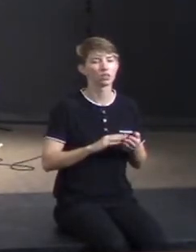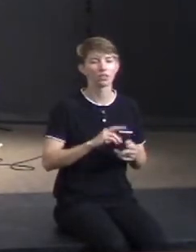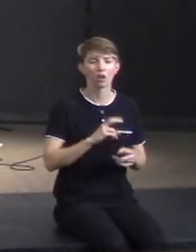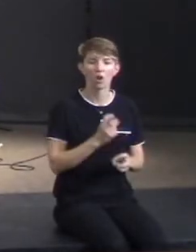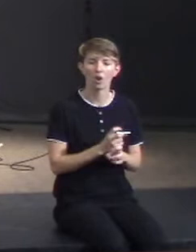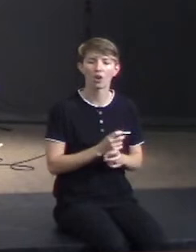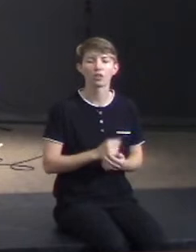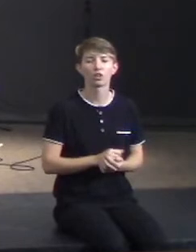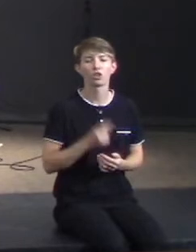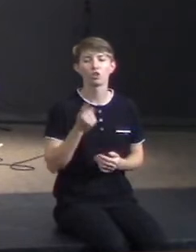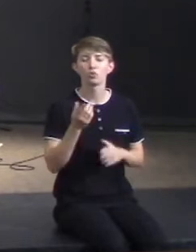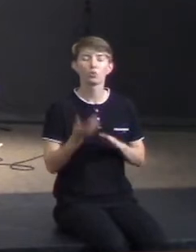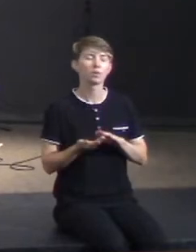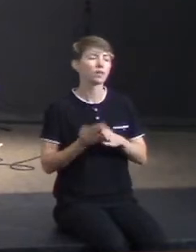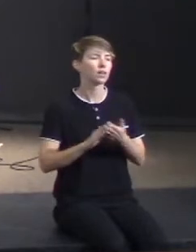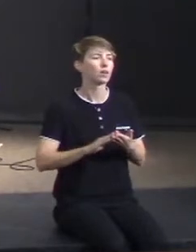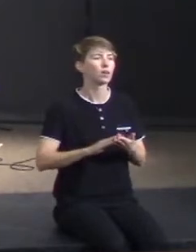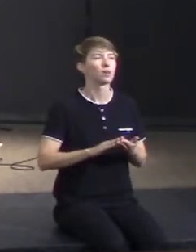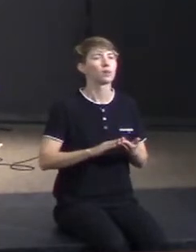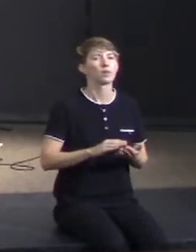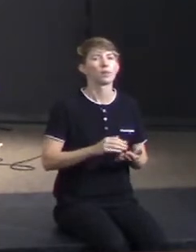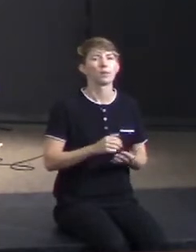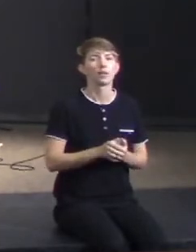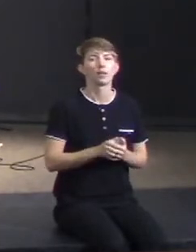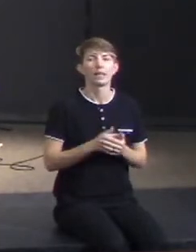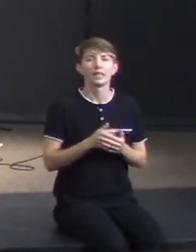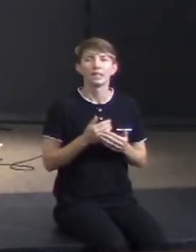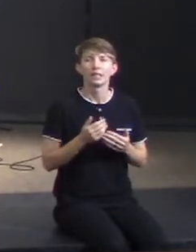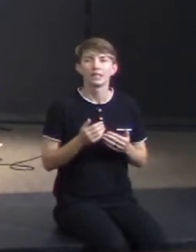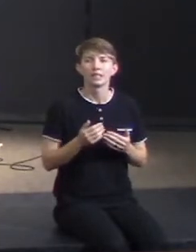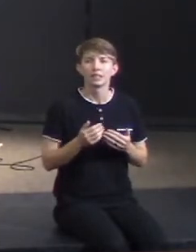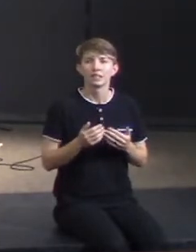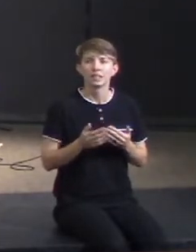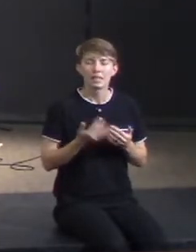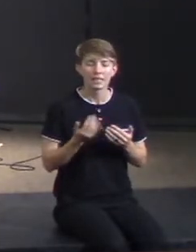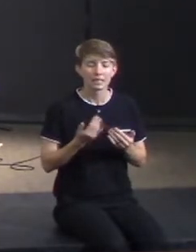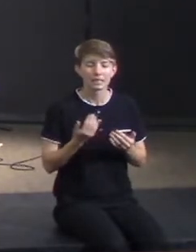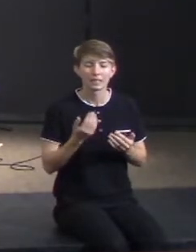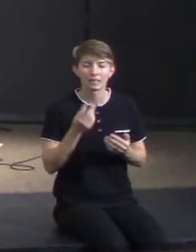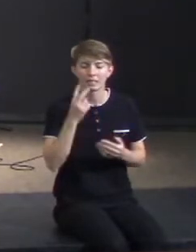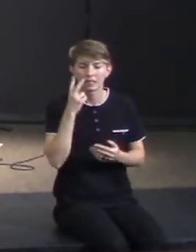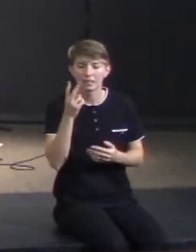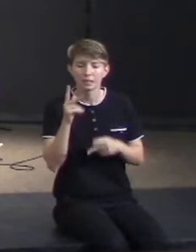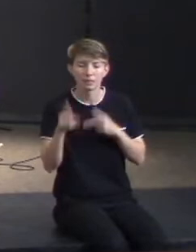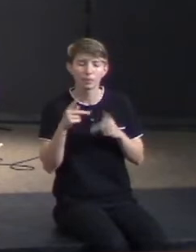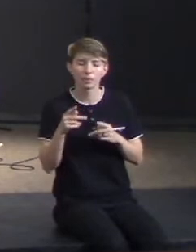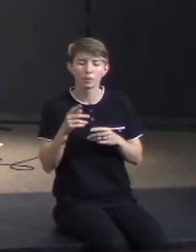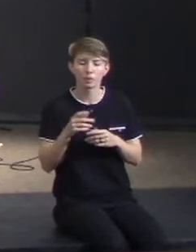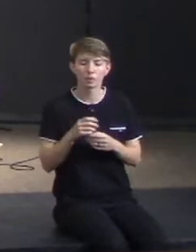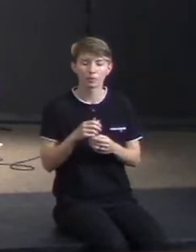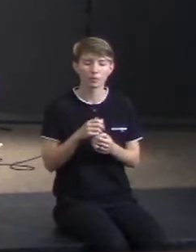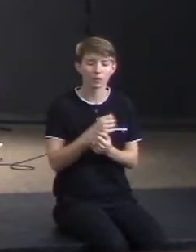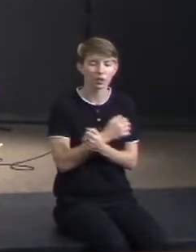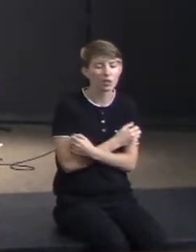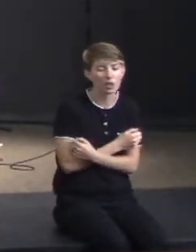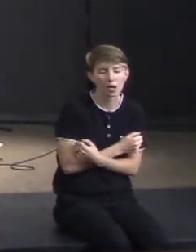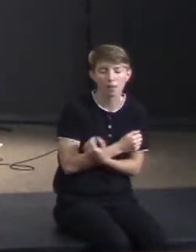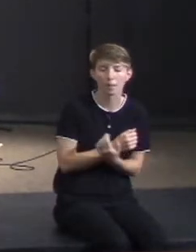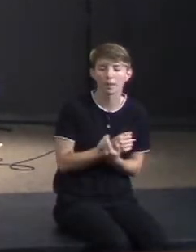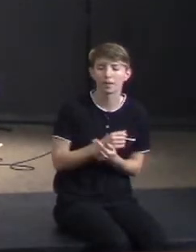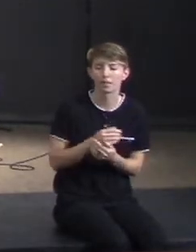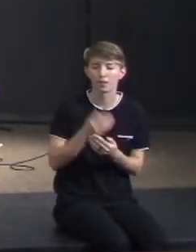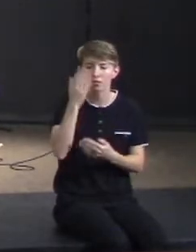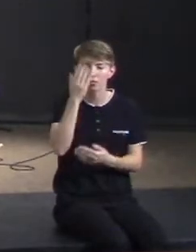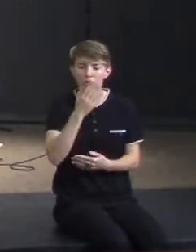And you become prone to seeing people curled up in the balls in front of stores, and you kind of go, well, they're